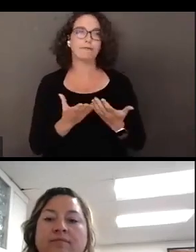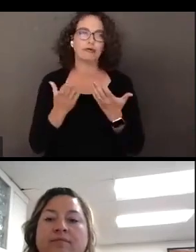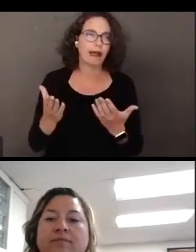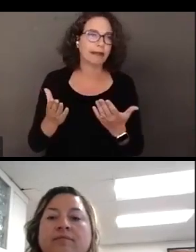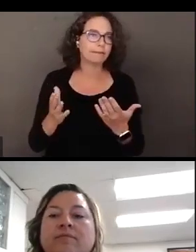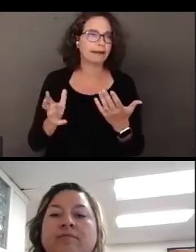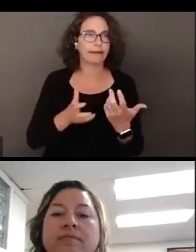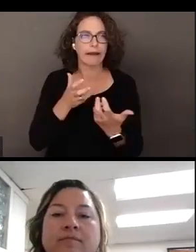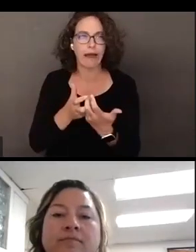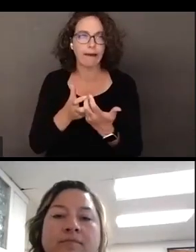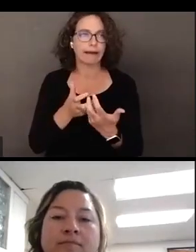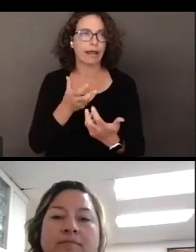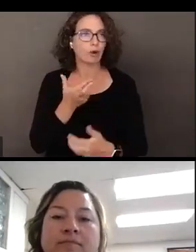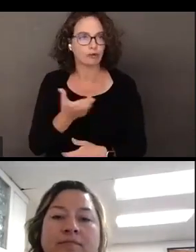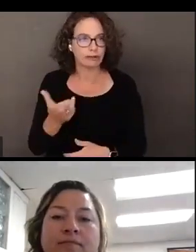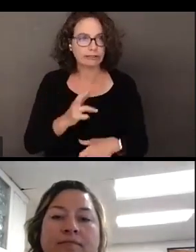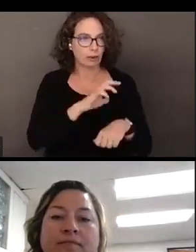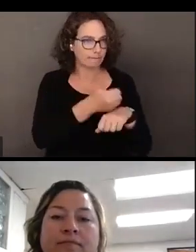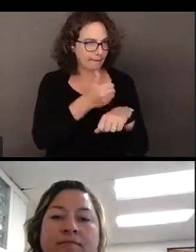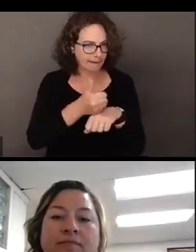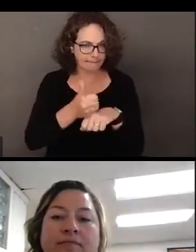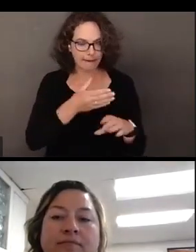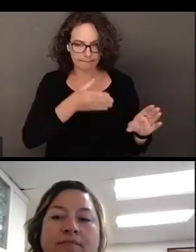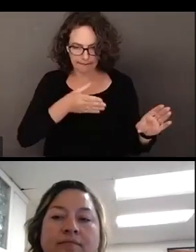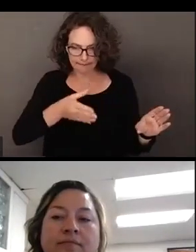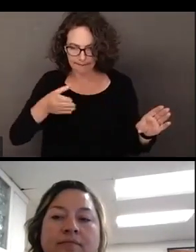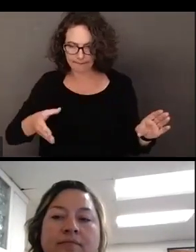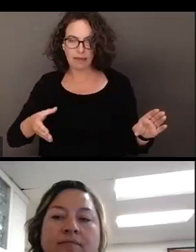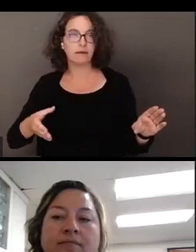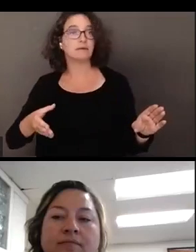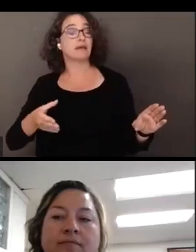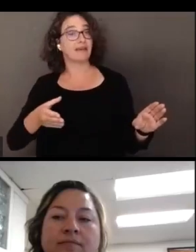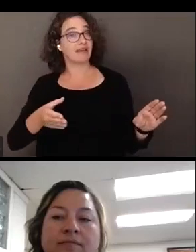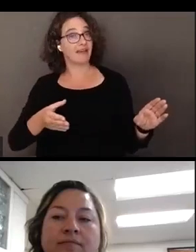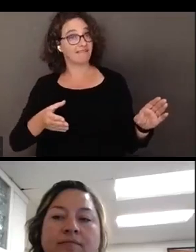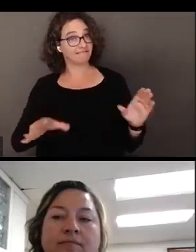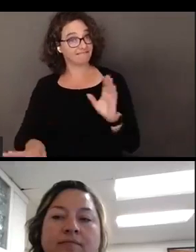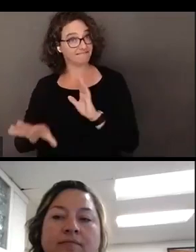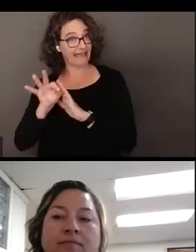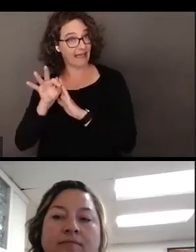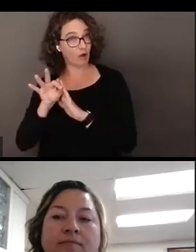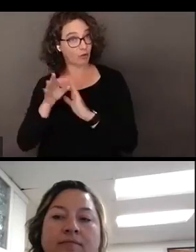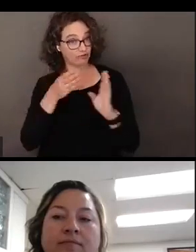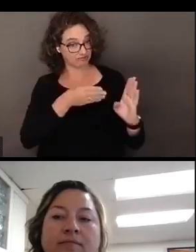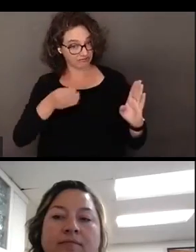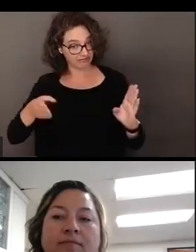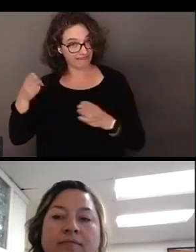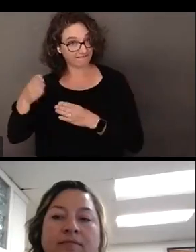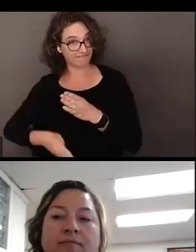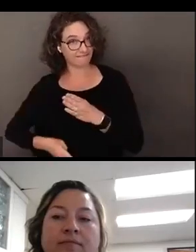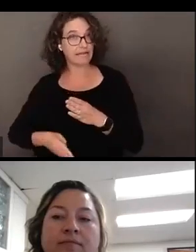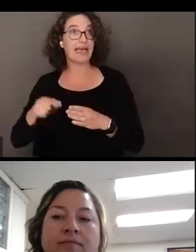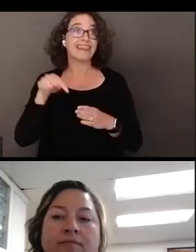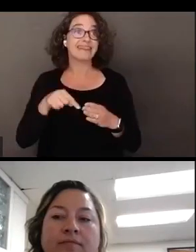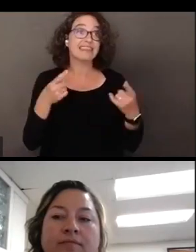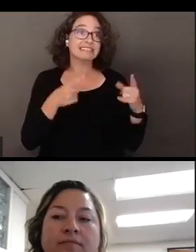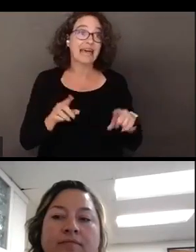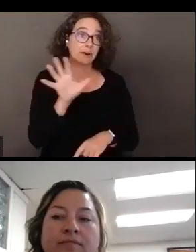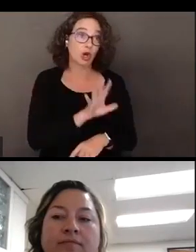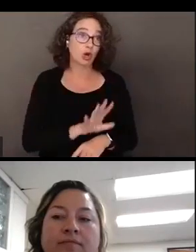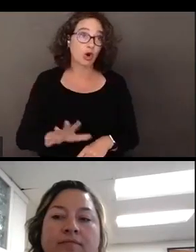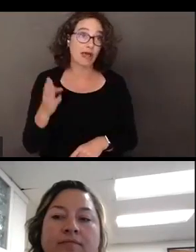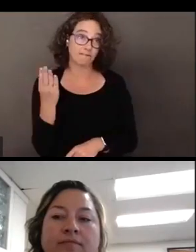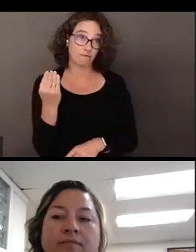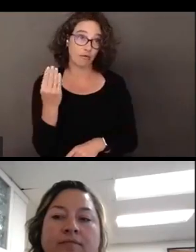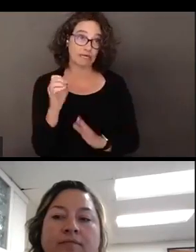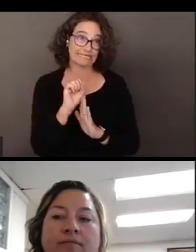accommodations, resources could be put in place. And what they found through the course of this, and this has been done across 14 states that have been gathering data